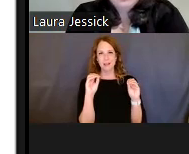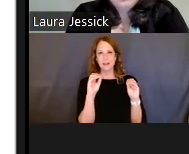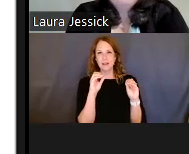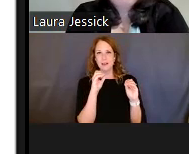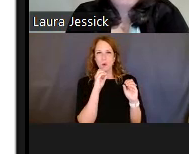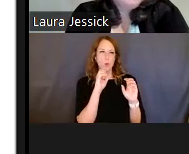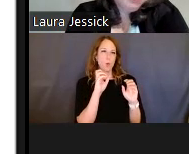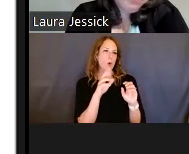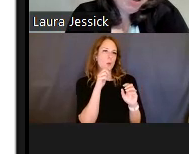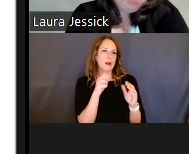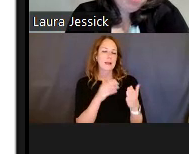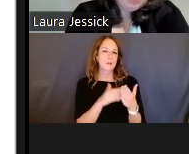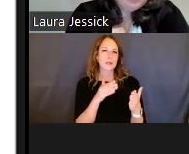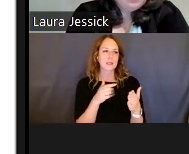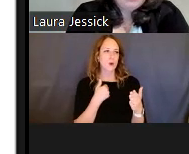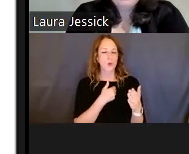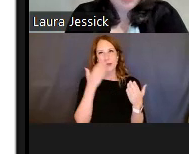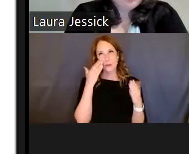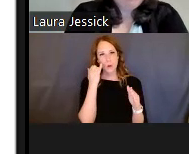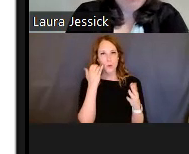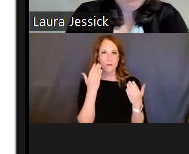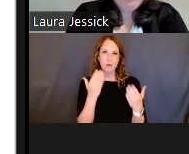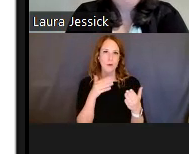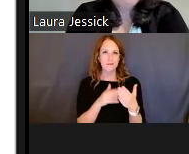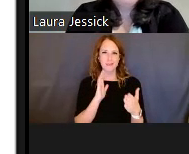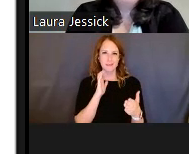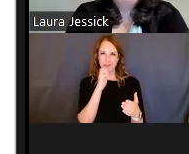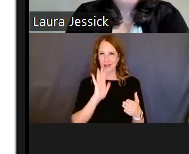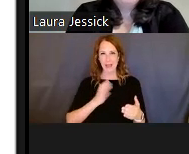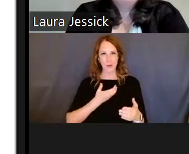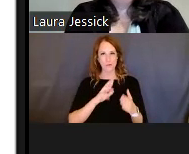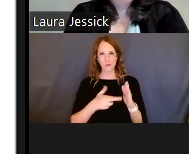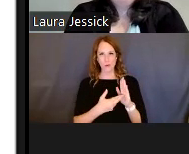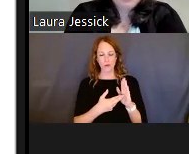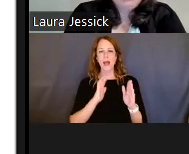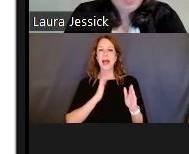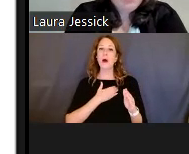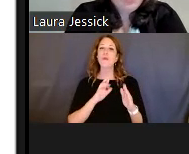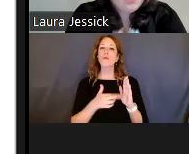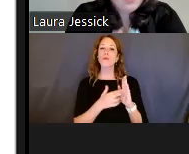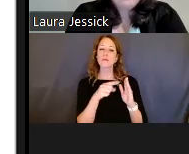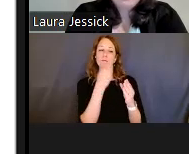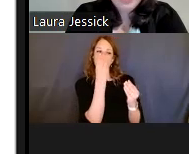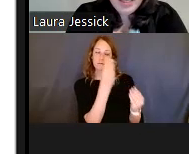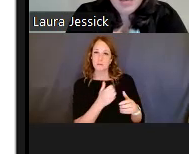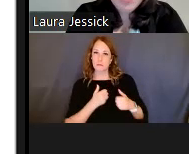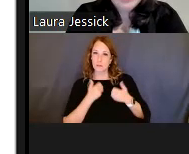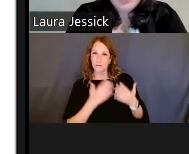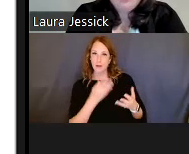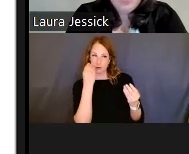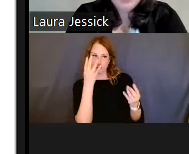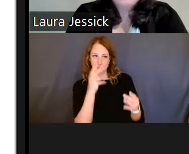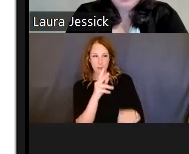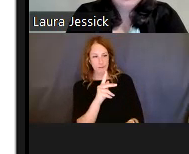prosecute. Or we don't know if we're going to prosecute. That is not our role. Our role is simply to inform the survivor that their kit